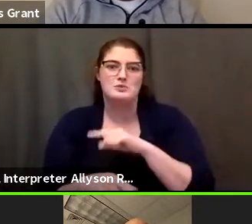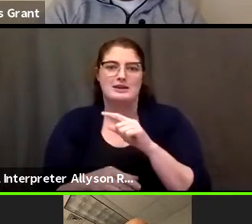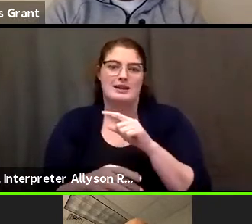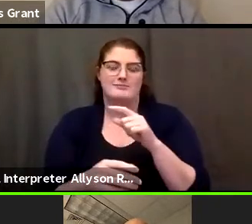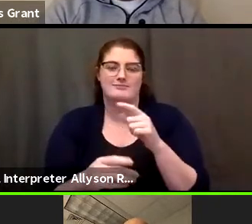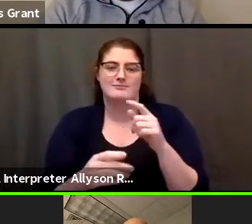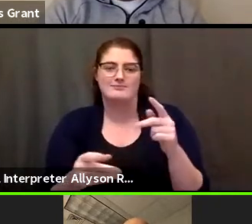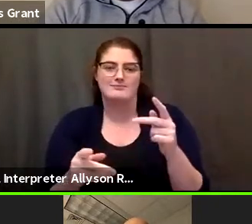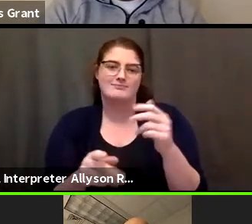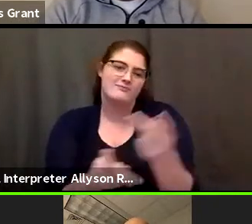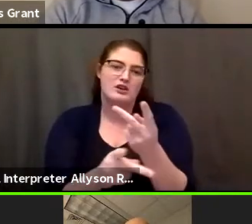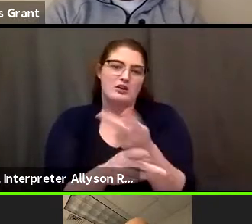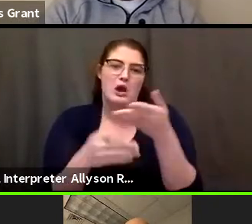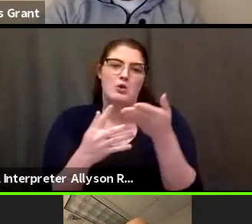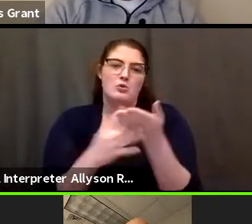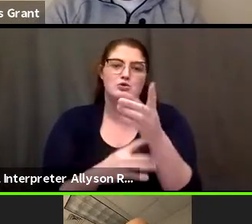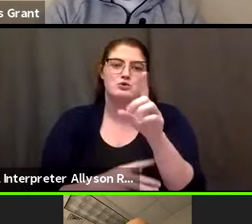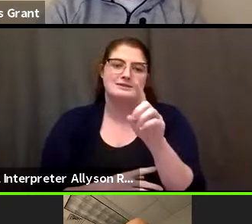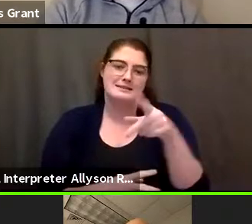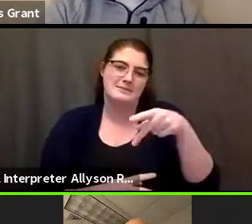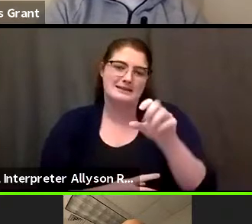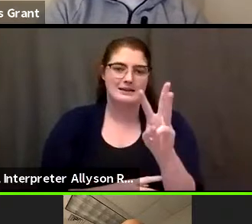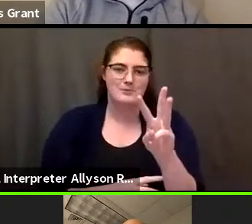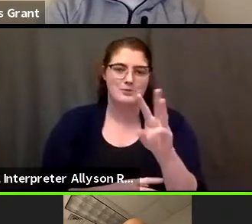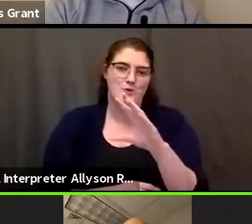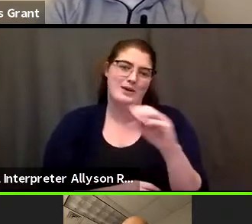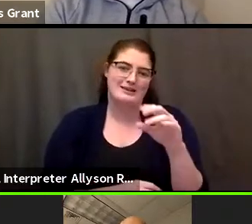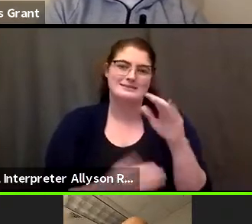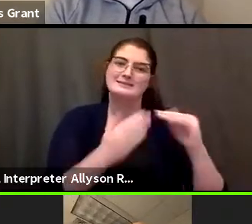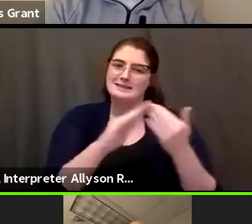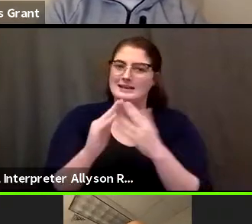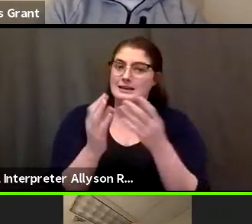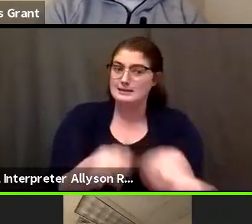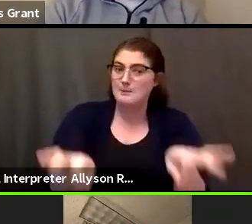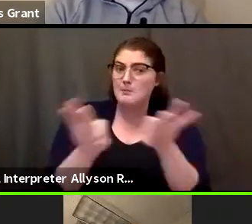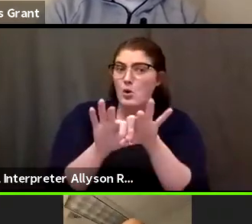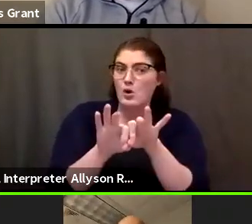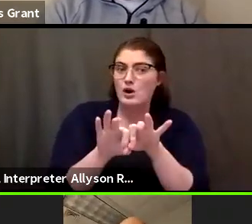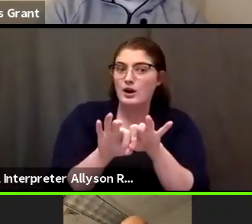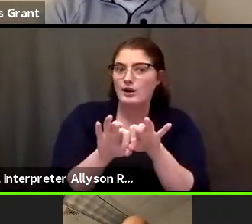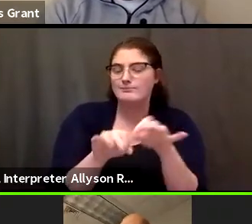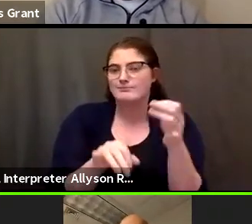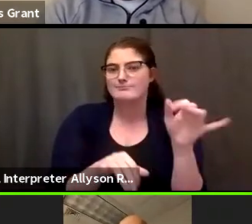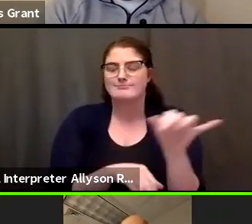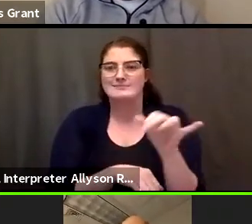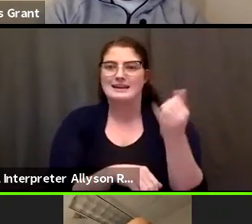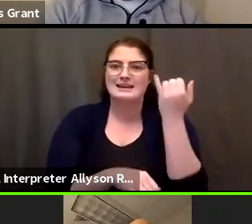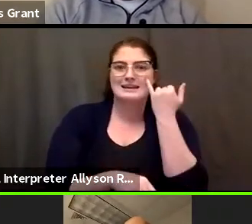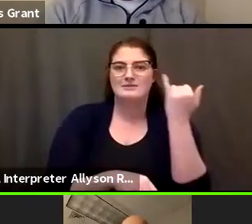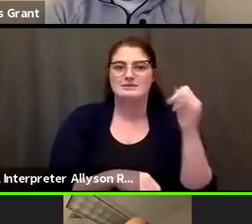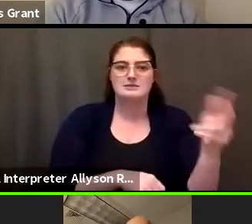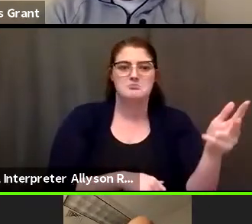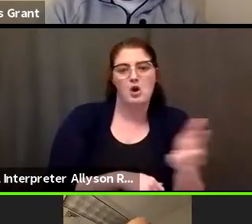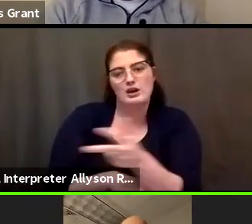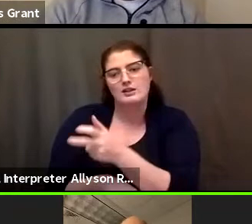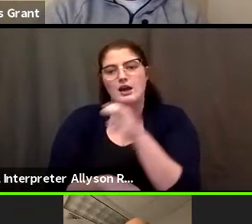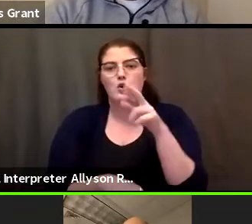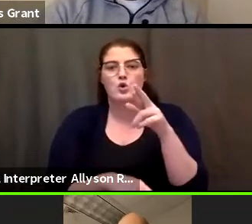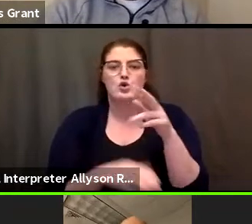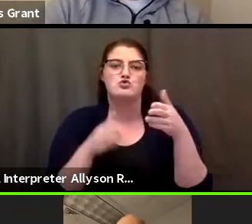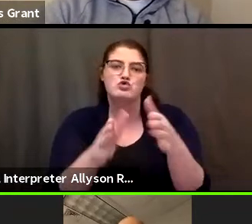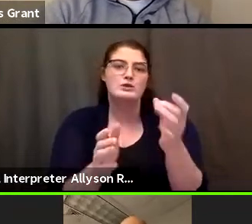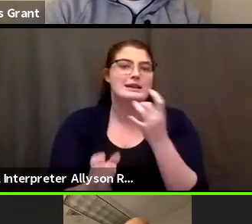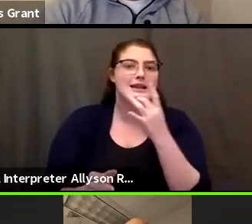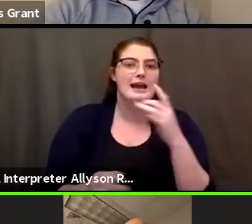and through the city, because it's important to have those, like if it's parking lots or street lights, to have those on, because the